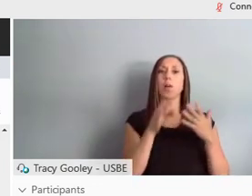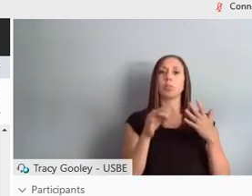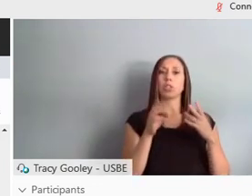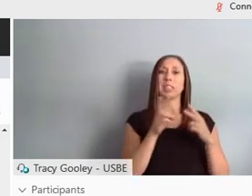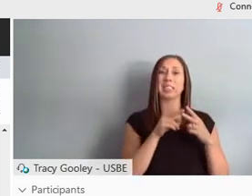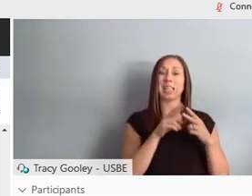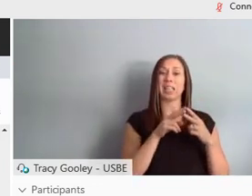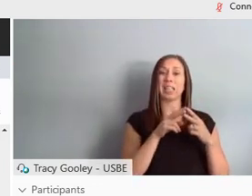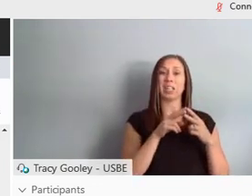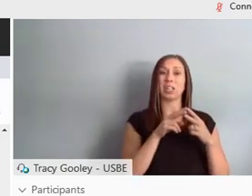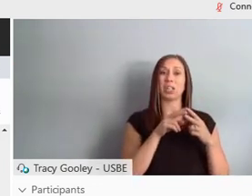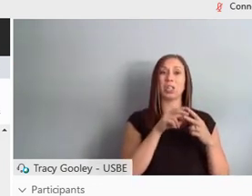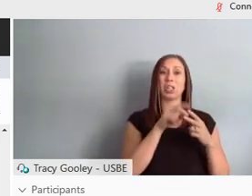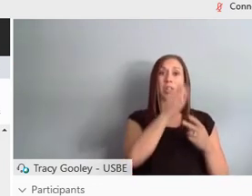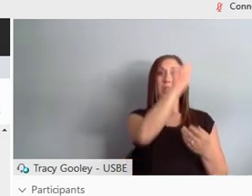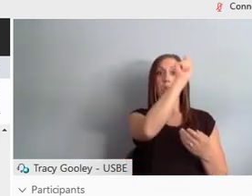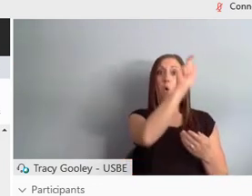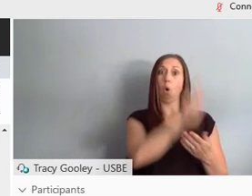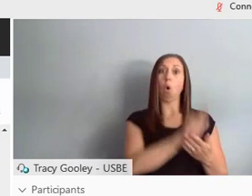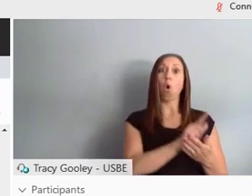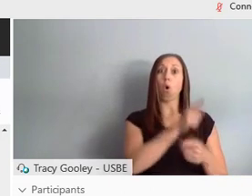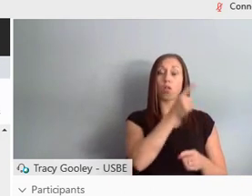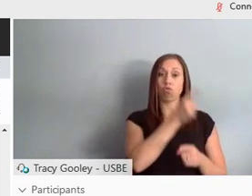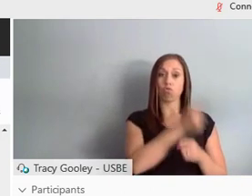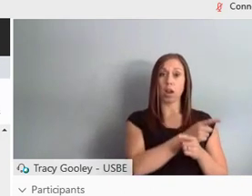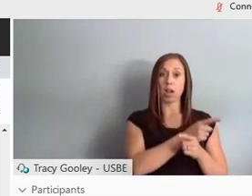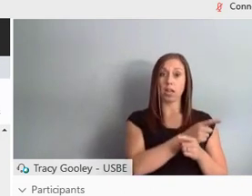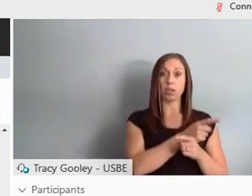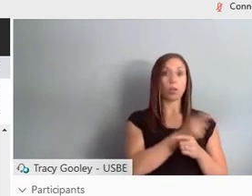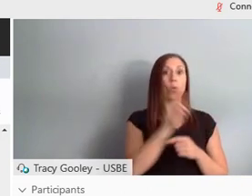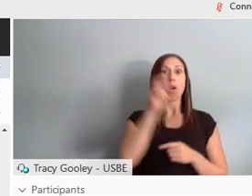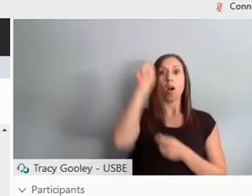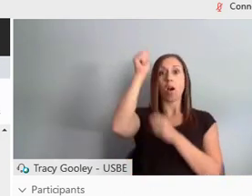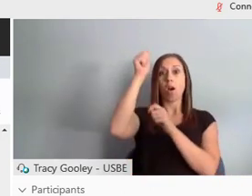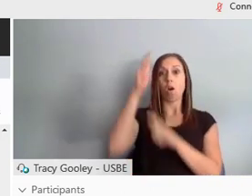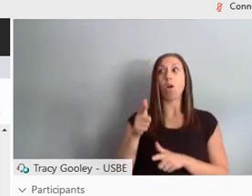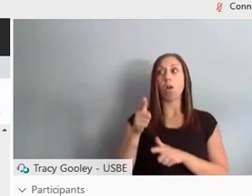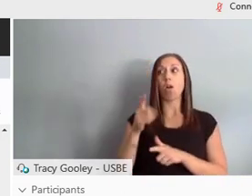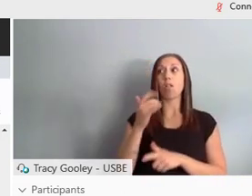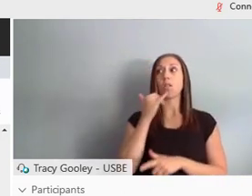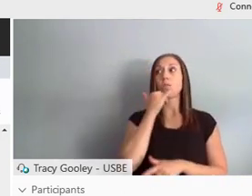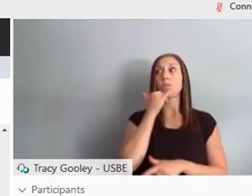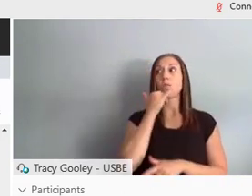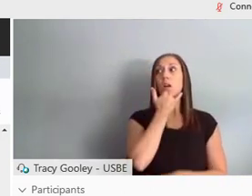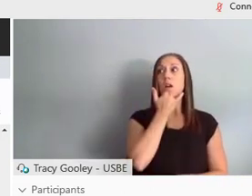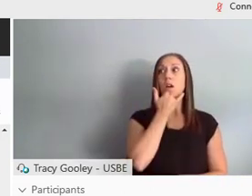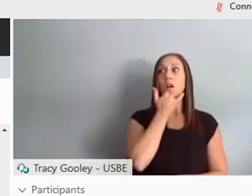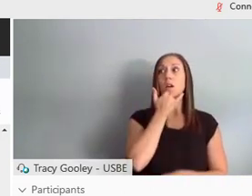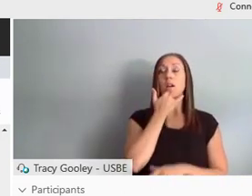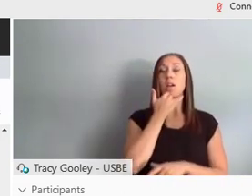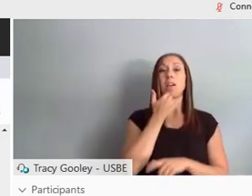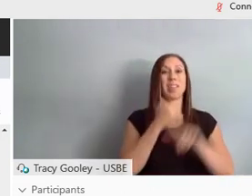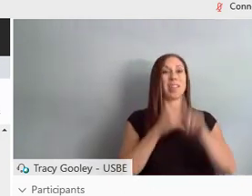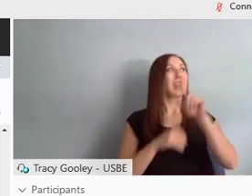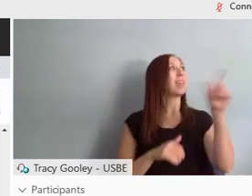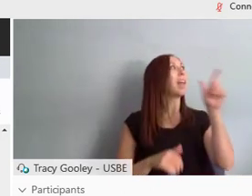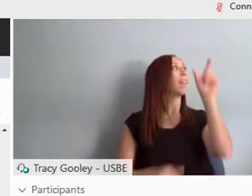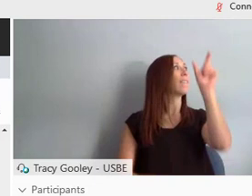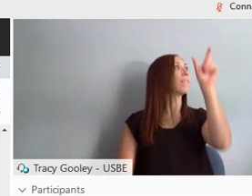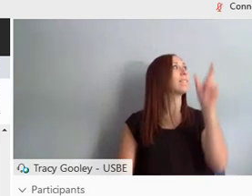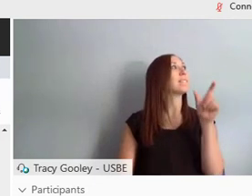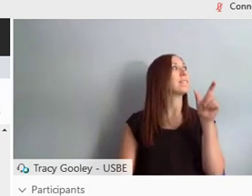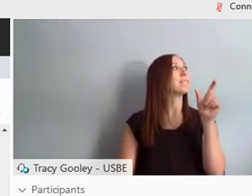to either mark all of the responses correct or all of the responses wrong. And you can see on the